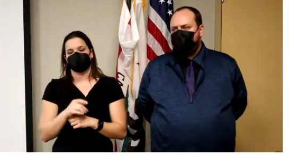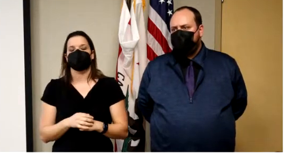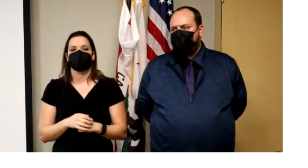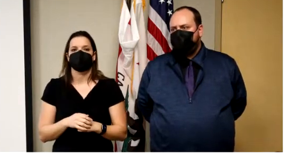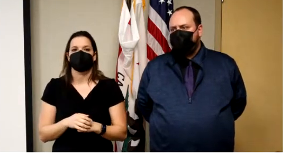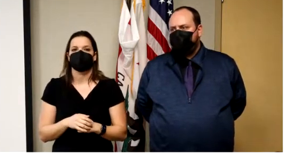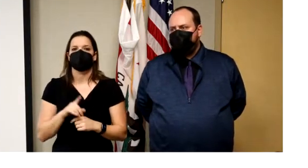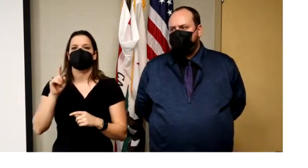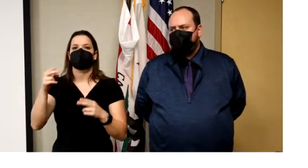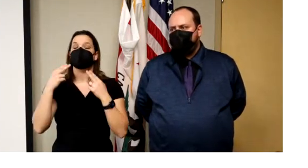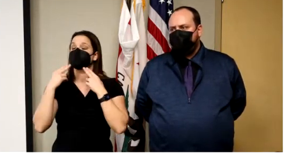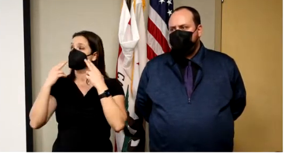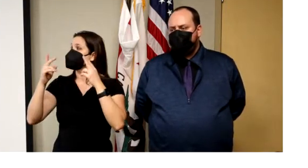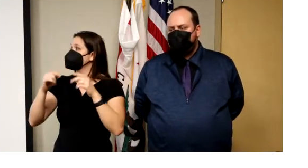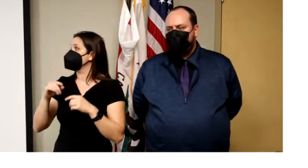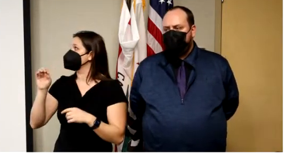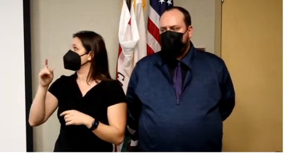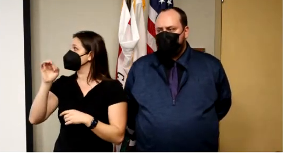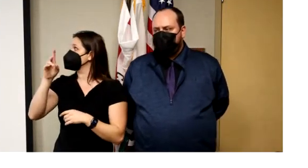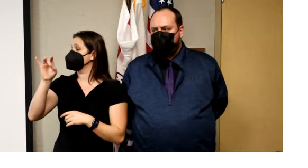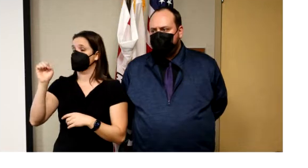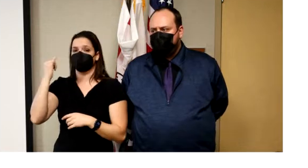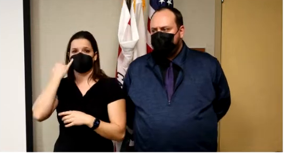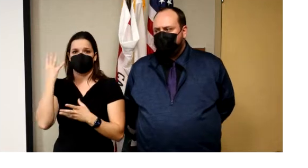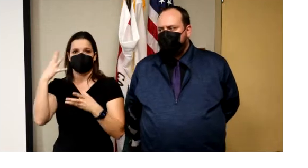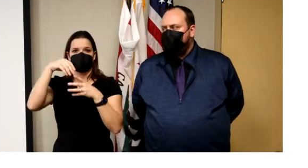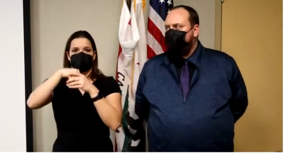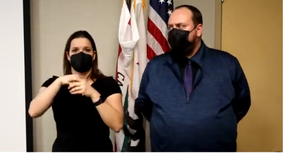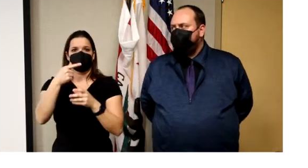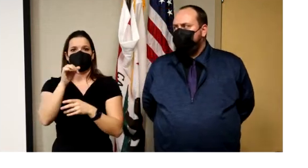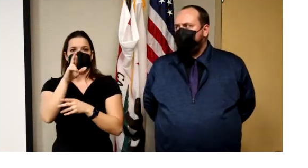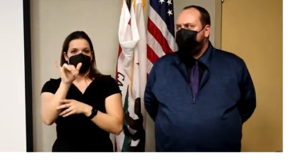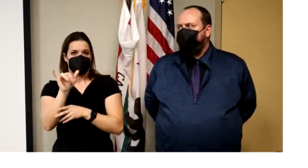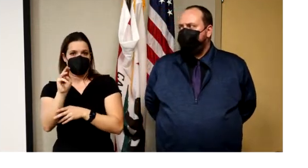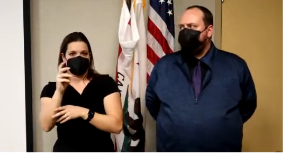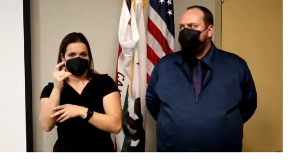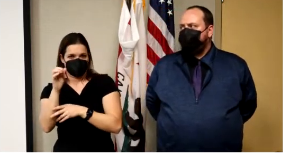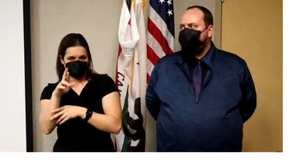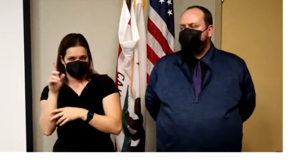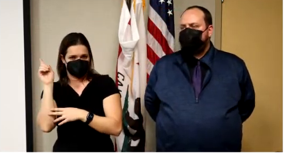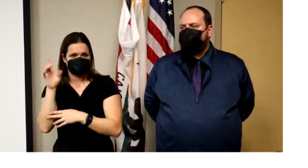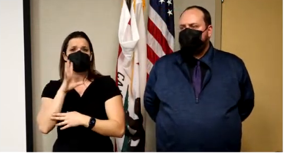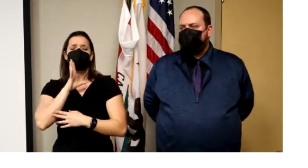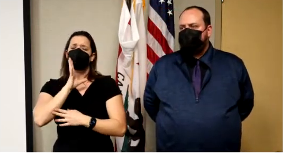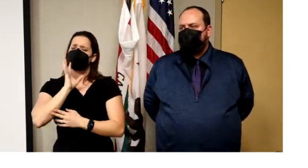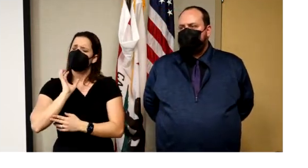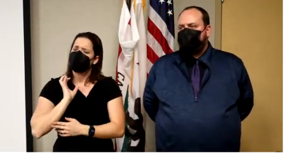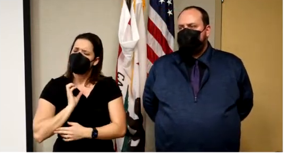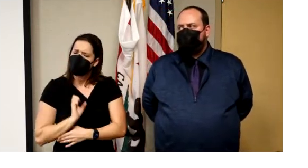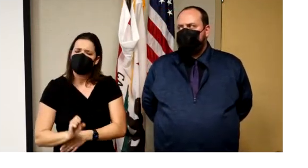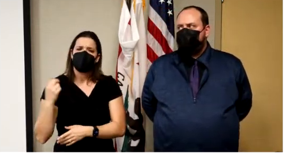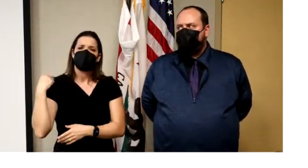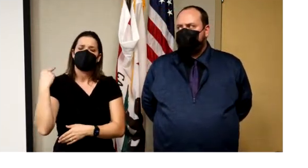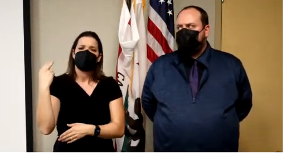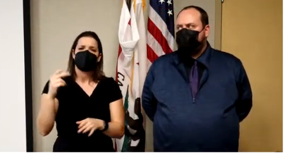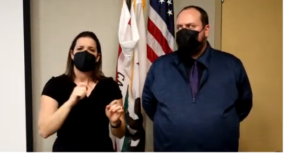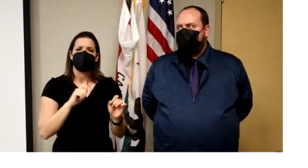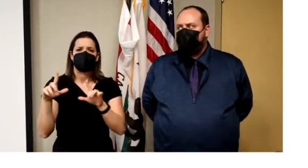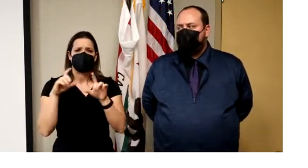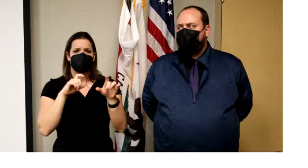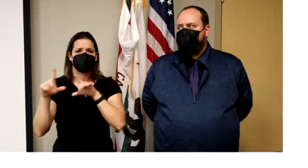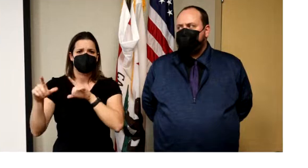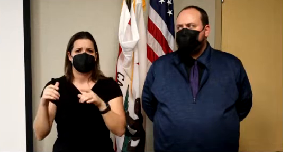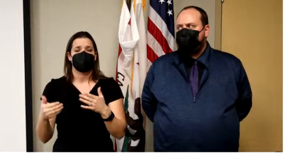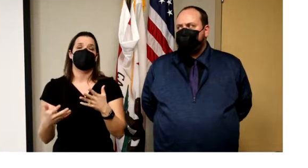Similar, this is a famous slide for those of you who are involved in the Garrymander. This is an old historical slide that most redistricting